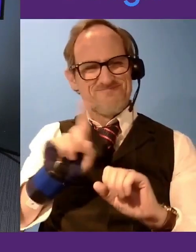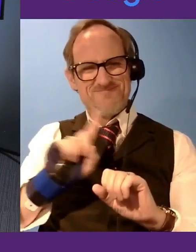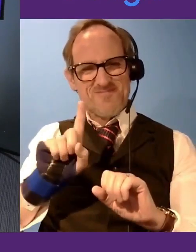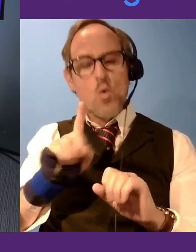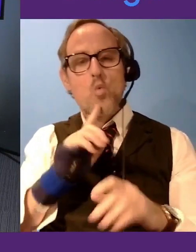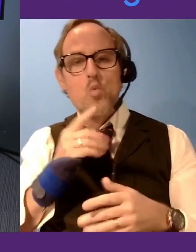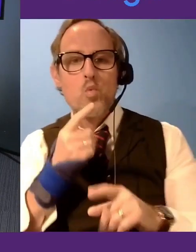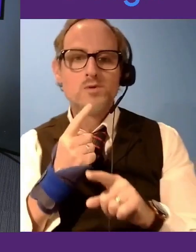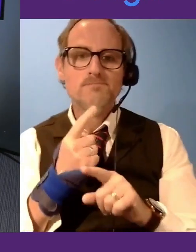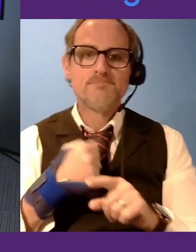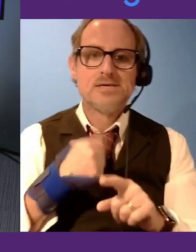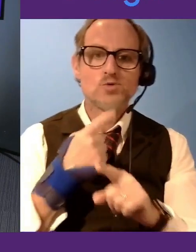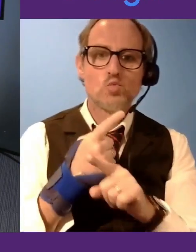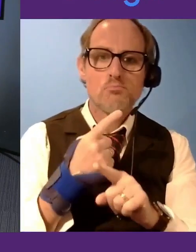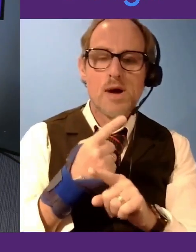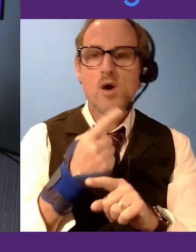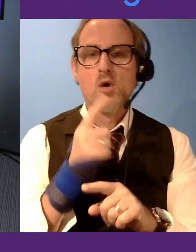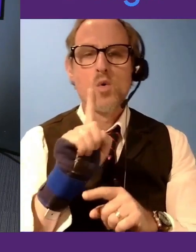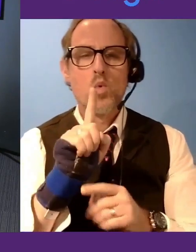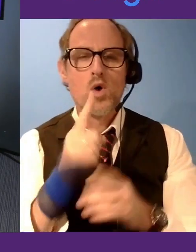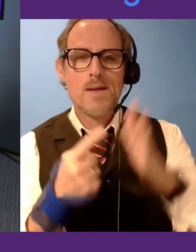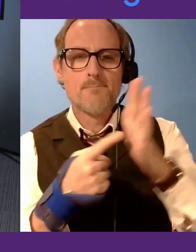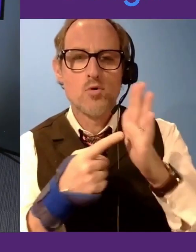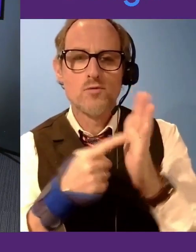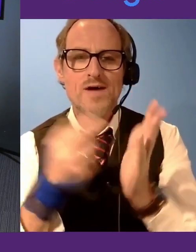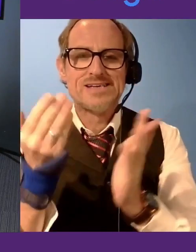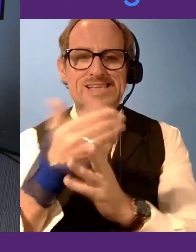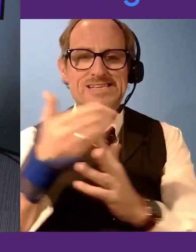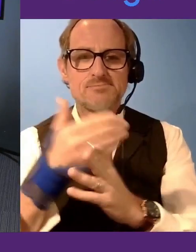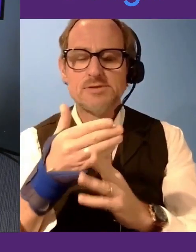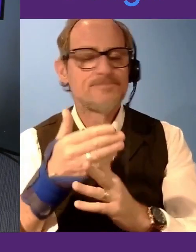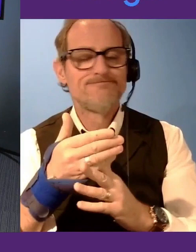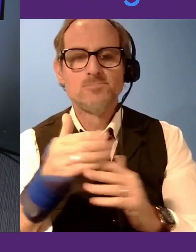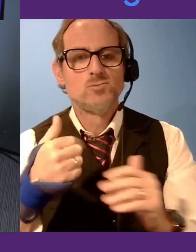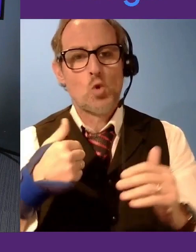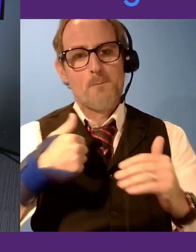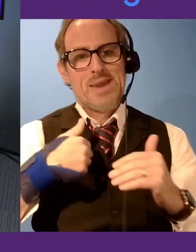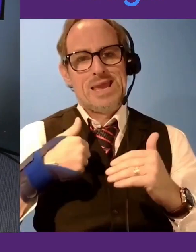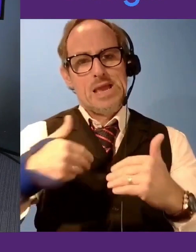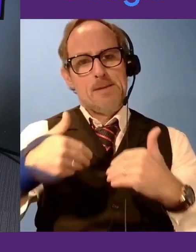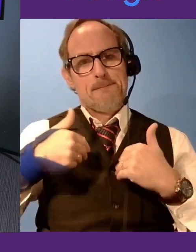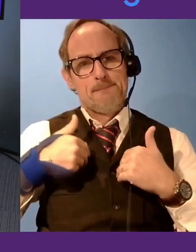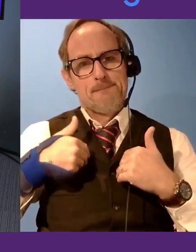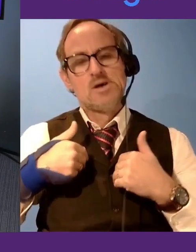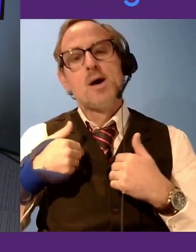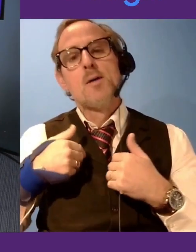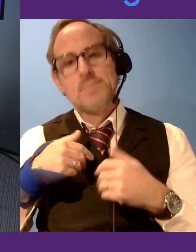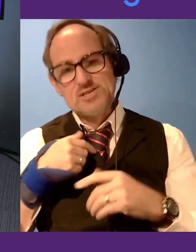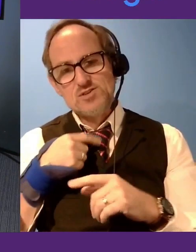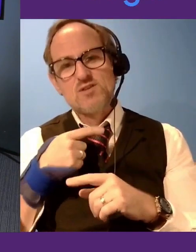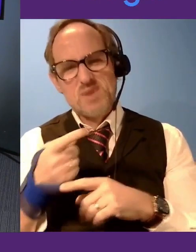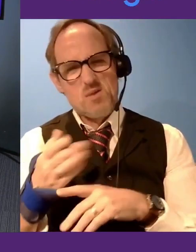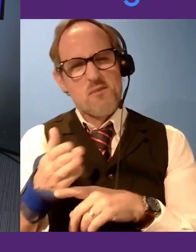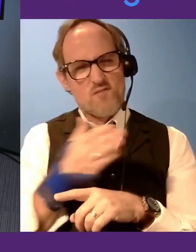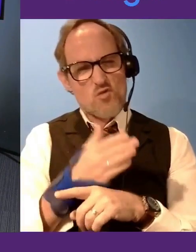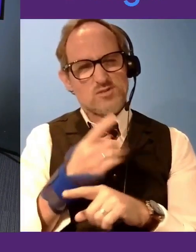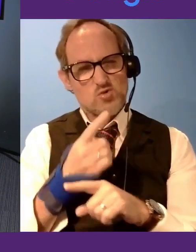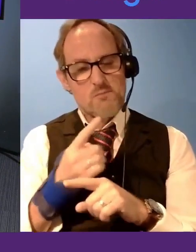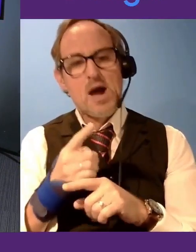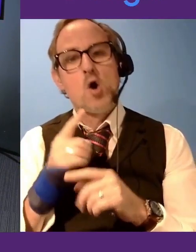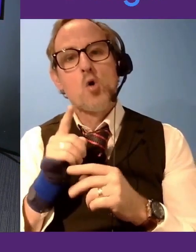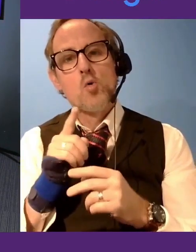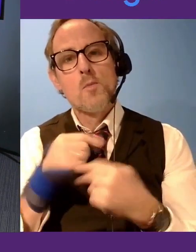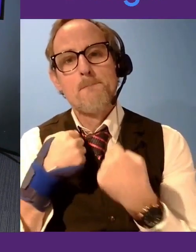have my own interpretation of standards, is going back to the user research. It's actually getting that live